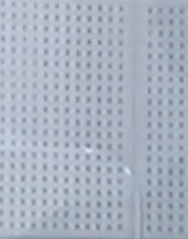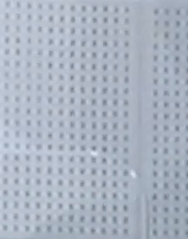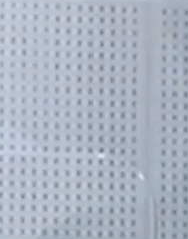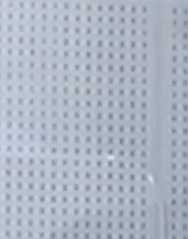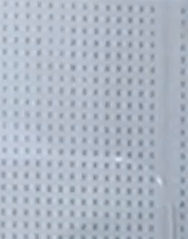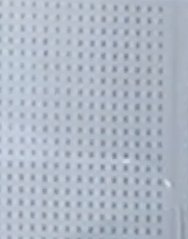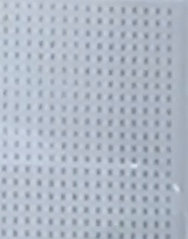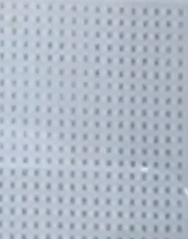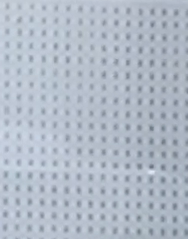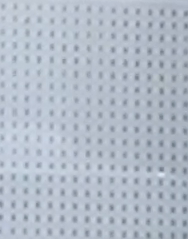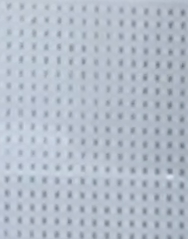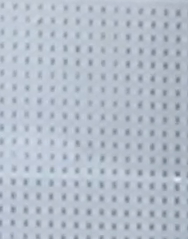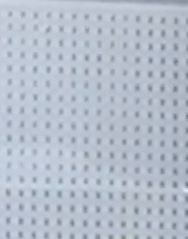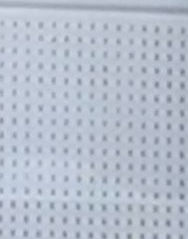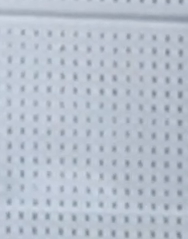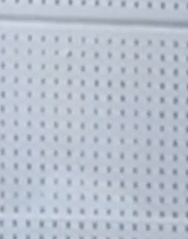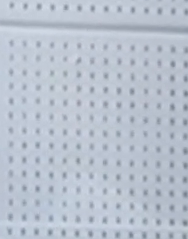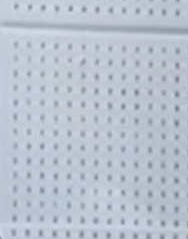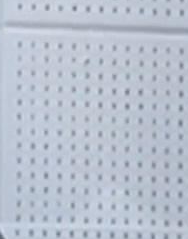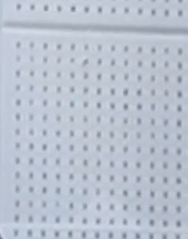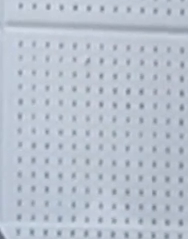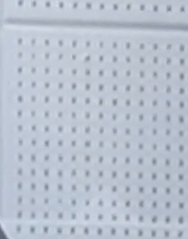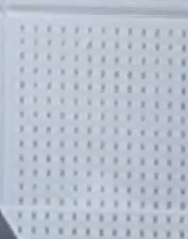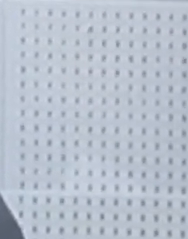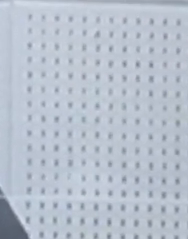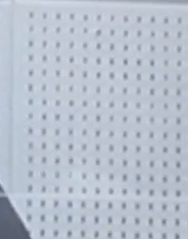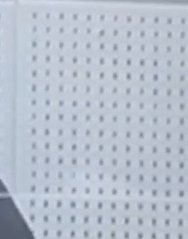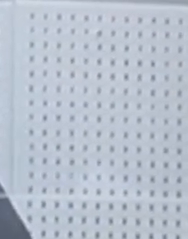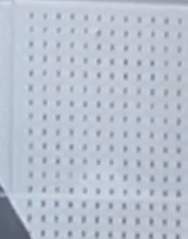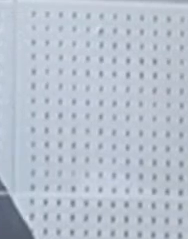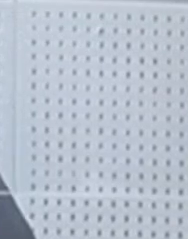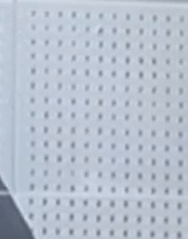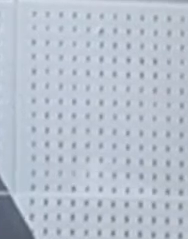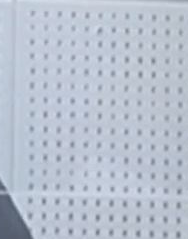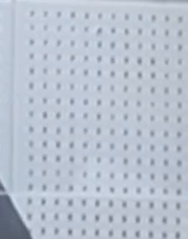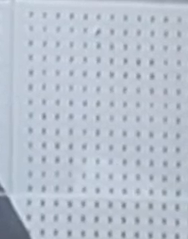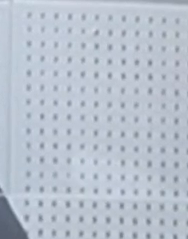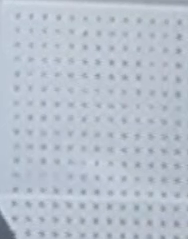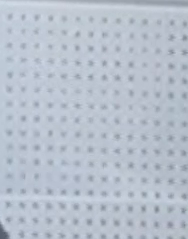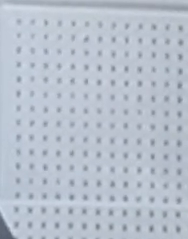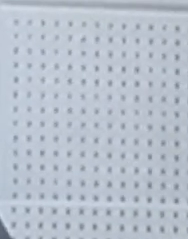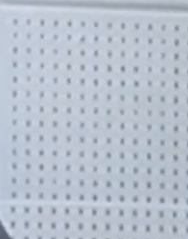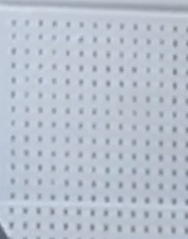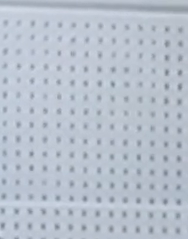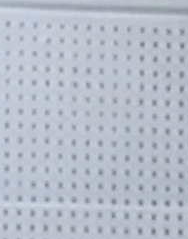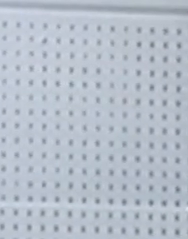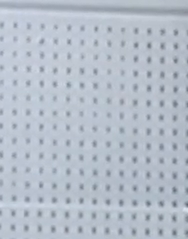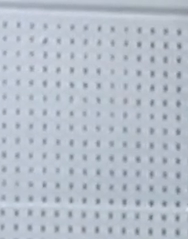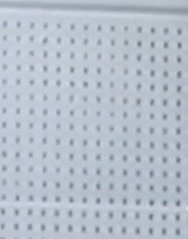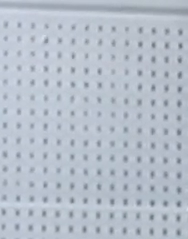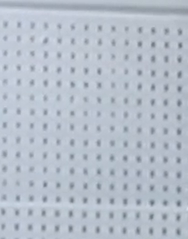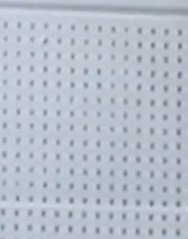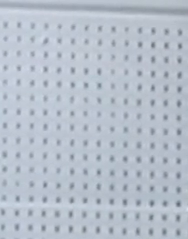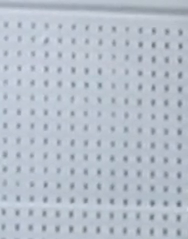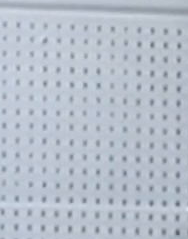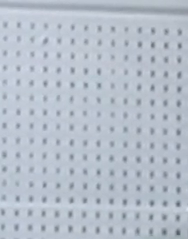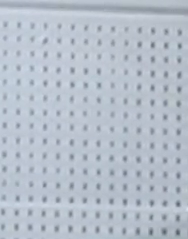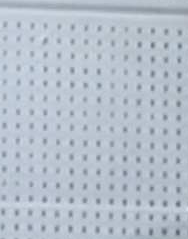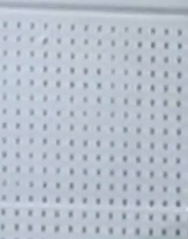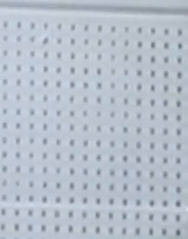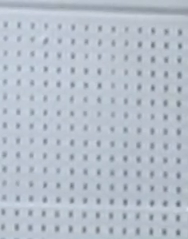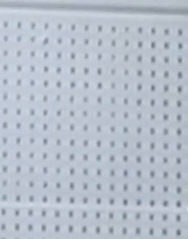Yeah, the 10th. Will it take them off the 10th? Will it take the 10th? Your Ship, I'm going to claim that the availability